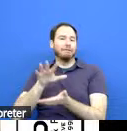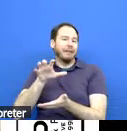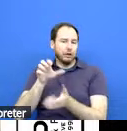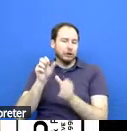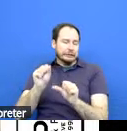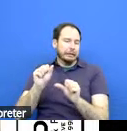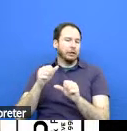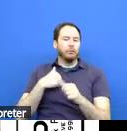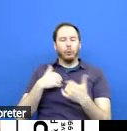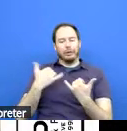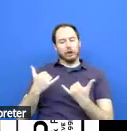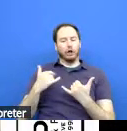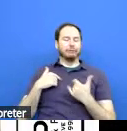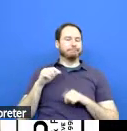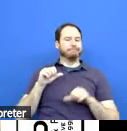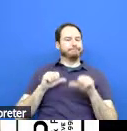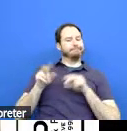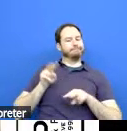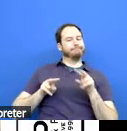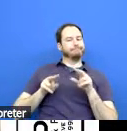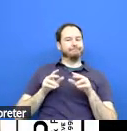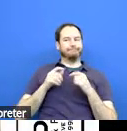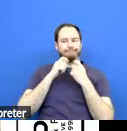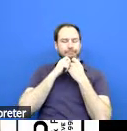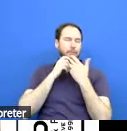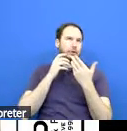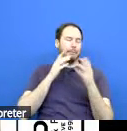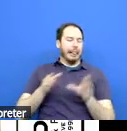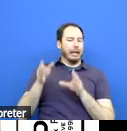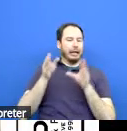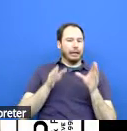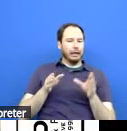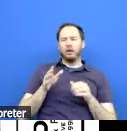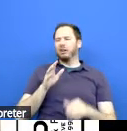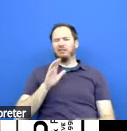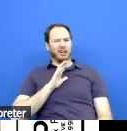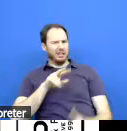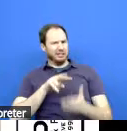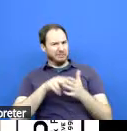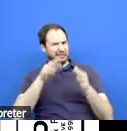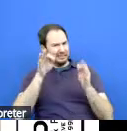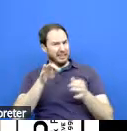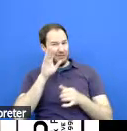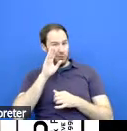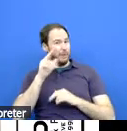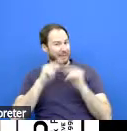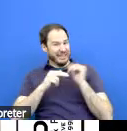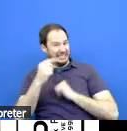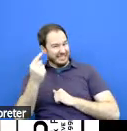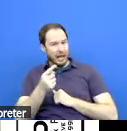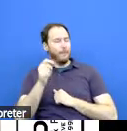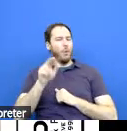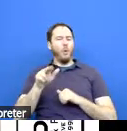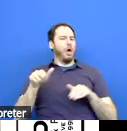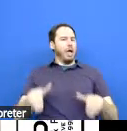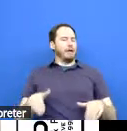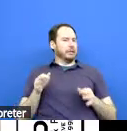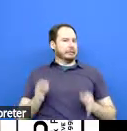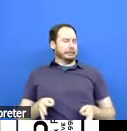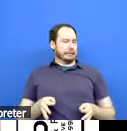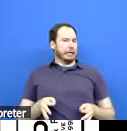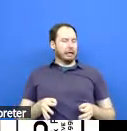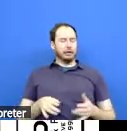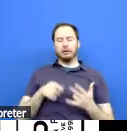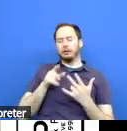plan we're working with currently. So has a decision been made that there will definitely be some development, or is that not yet So decided?